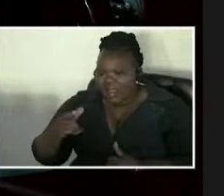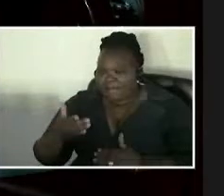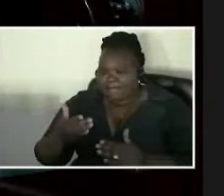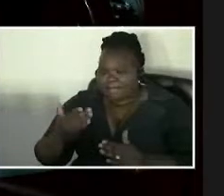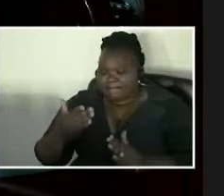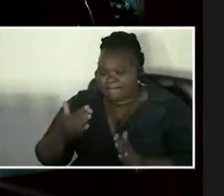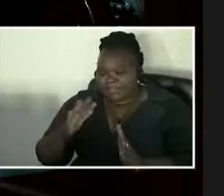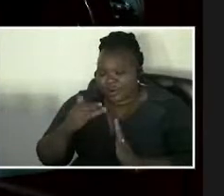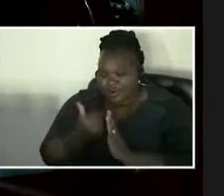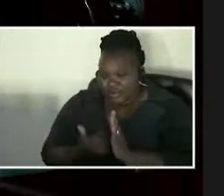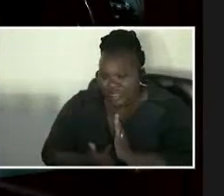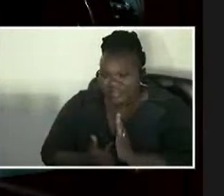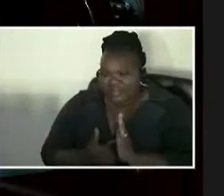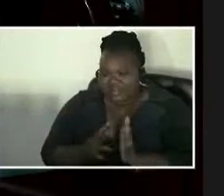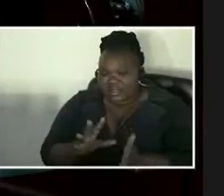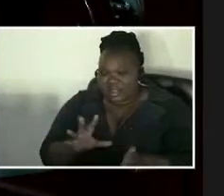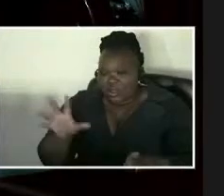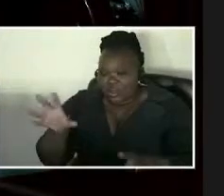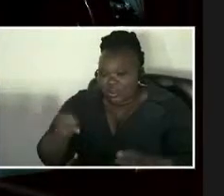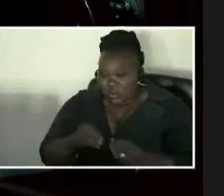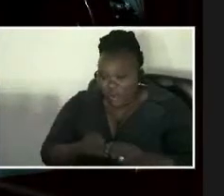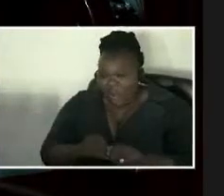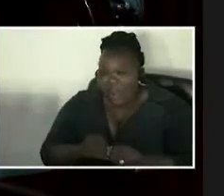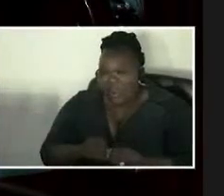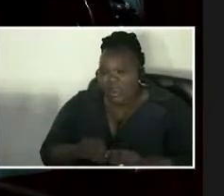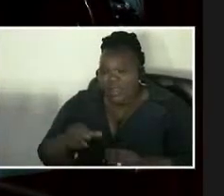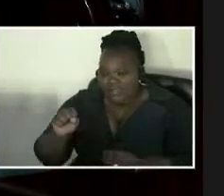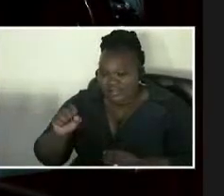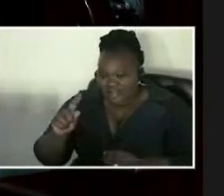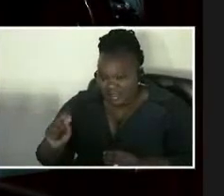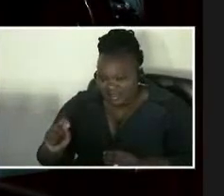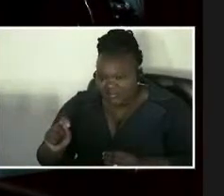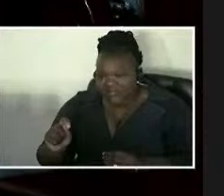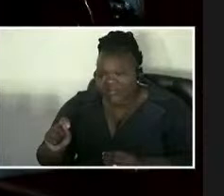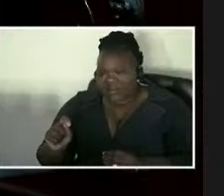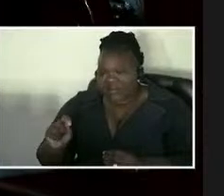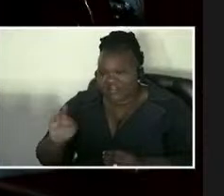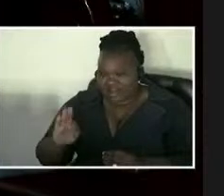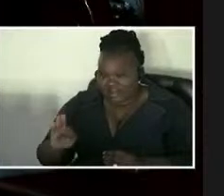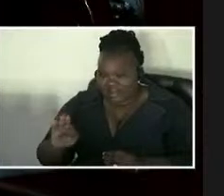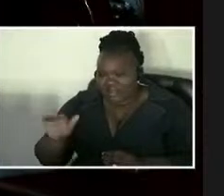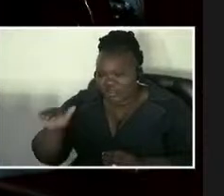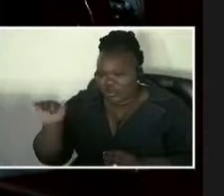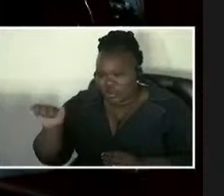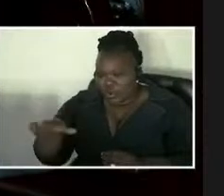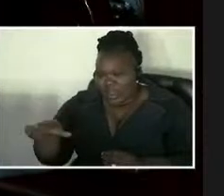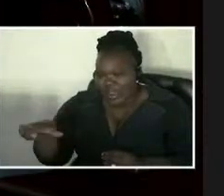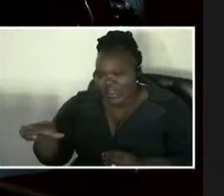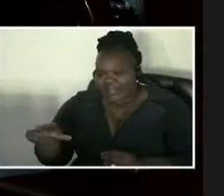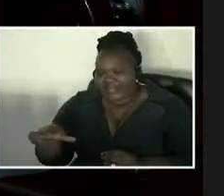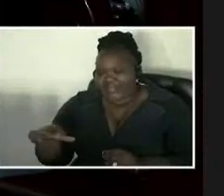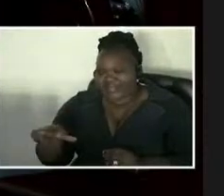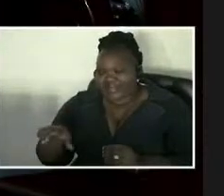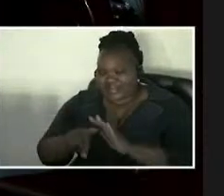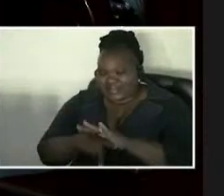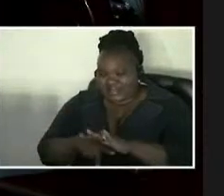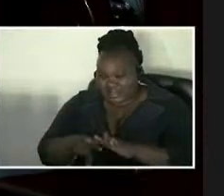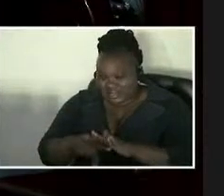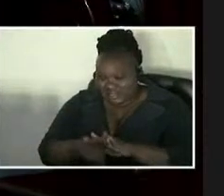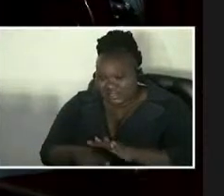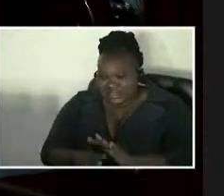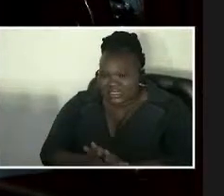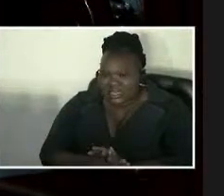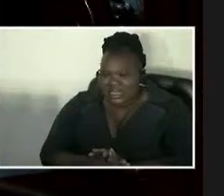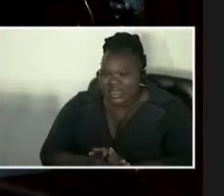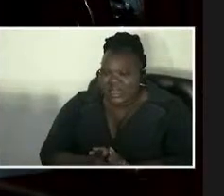rationalization of saint francis hospital in zulden district honorable chairpersonal members